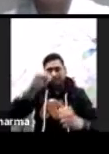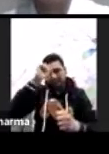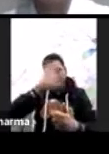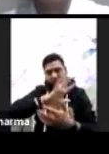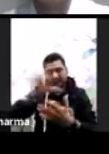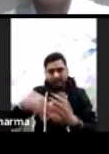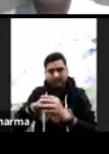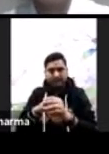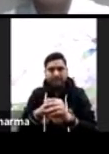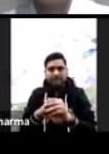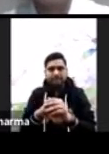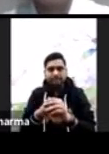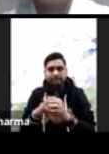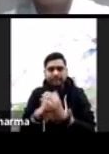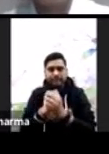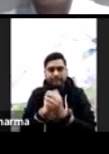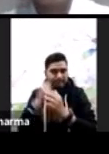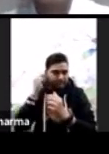You're on mute, Ashwin.